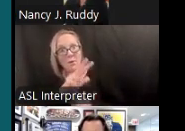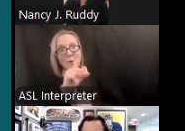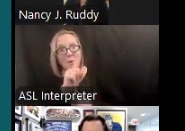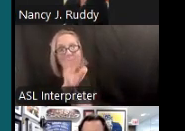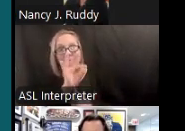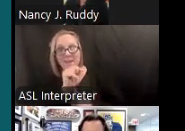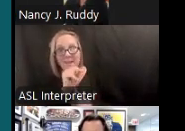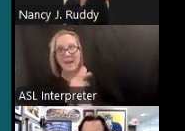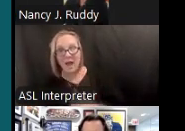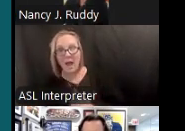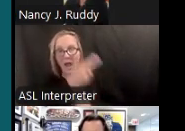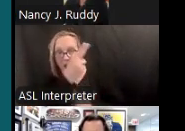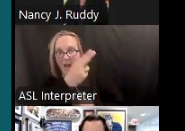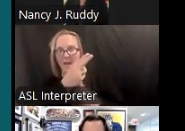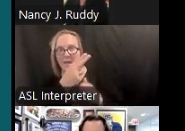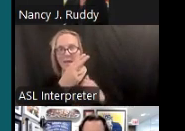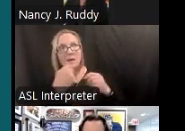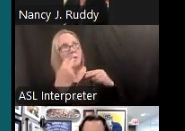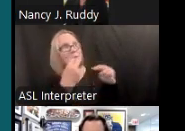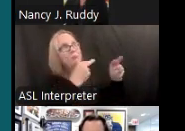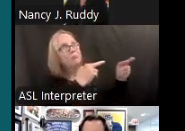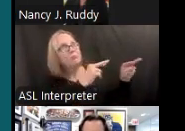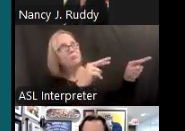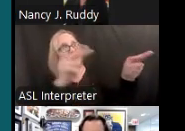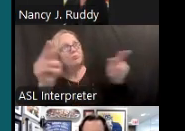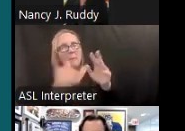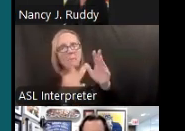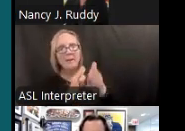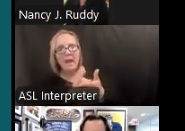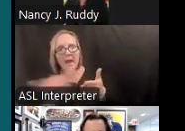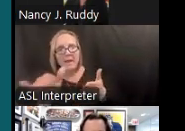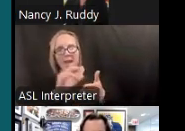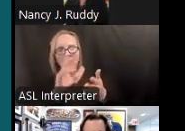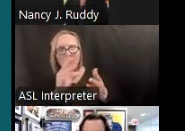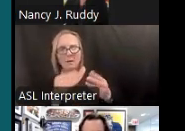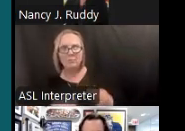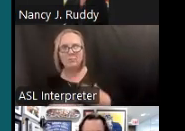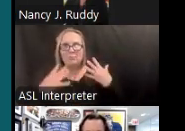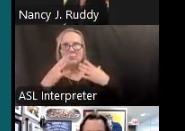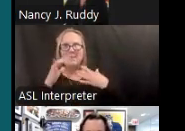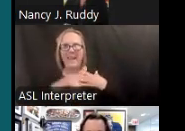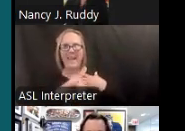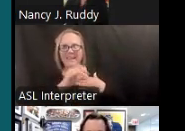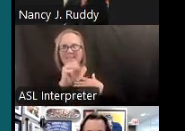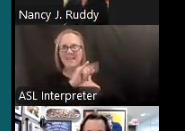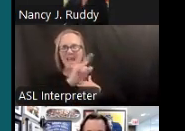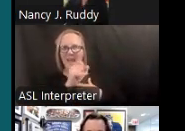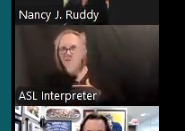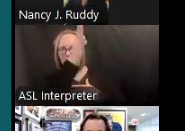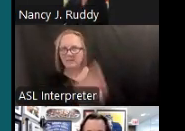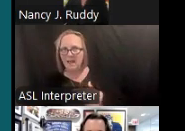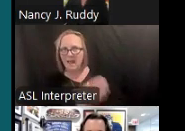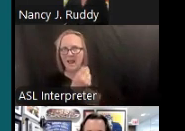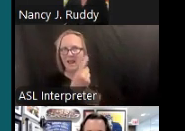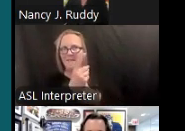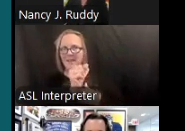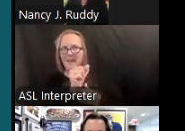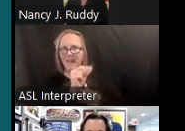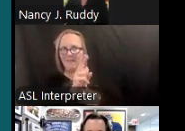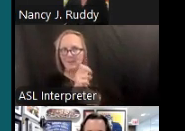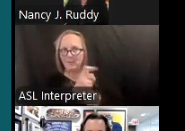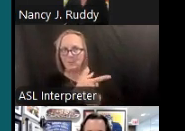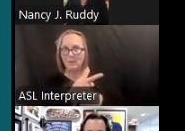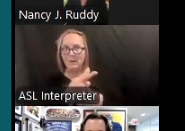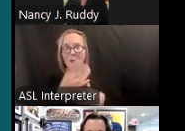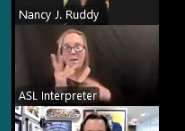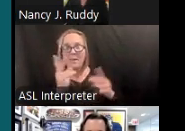of Manhattan's artistic spirit and will enliven the 11th Avenue facade. The community gallery will become a beacon of light